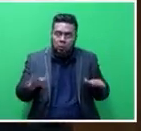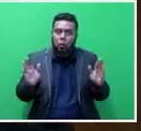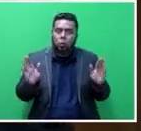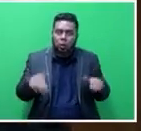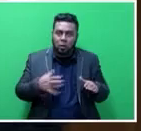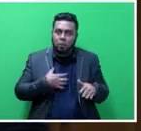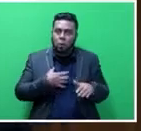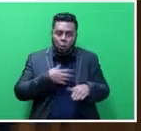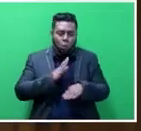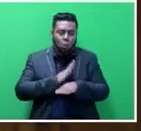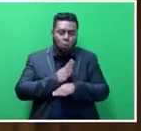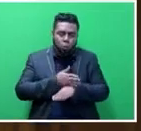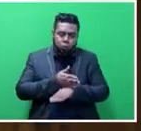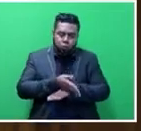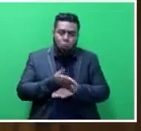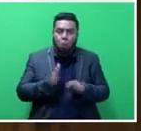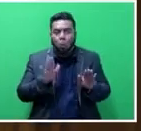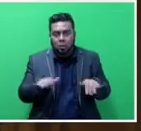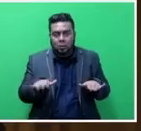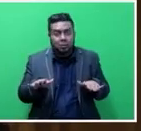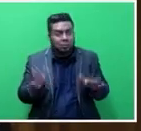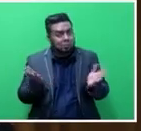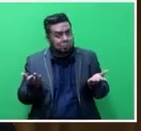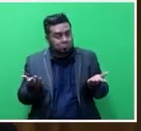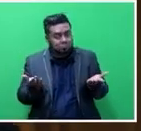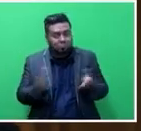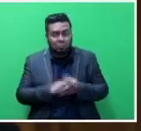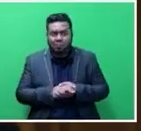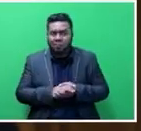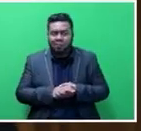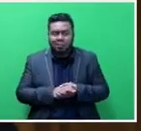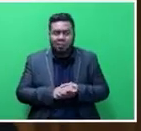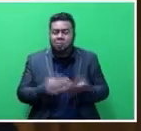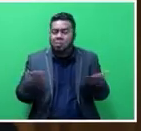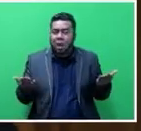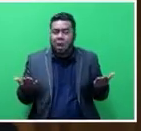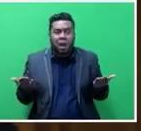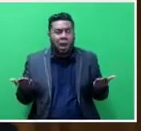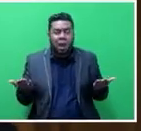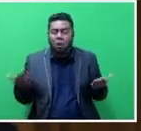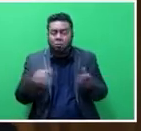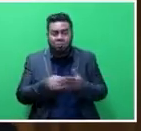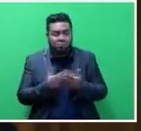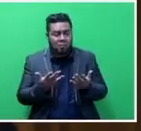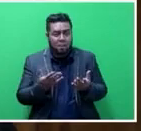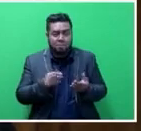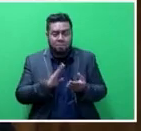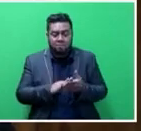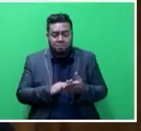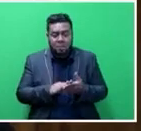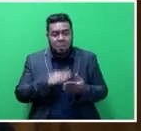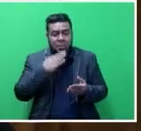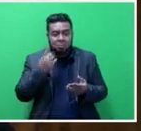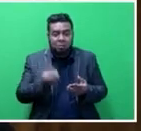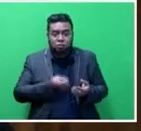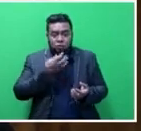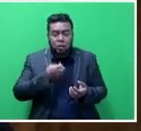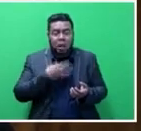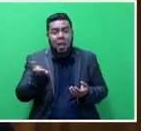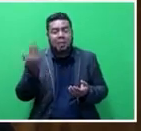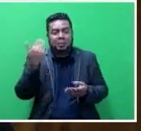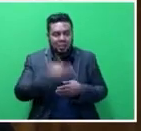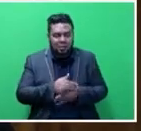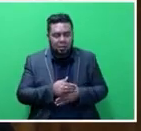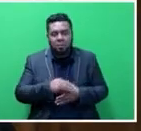more waiting. I am sure, Mr. Speaker, however polished last night's speech was, the result will be the